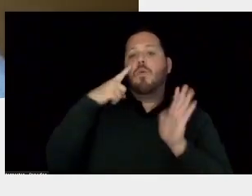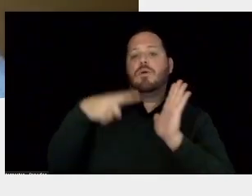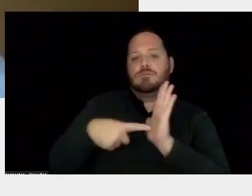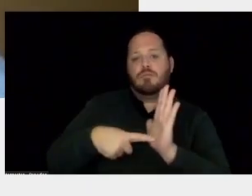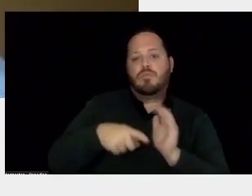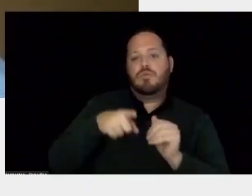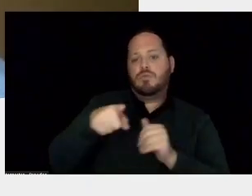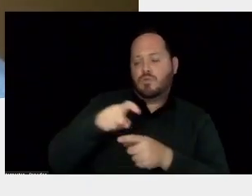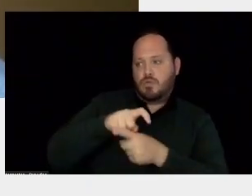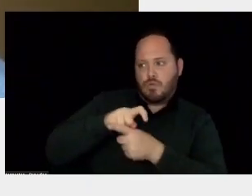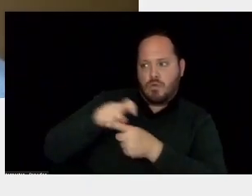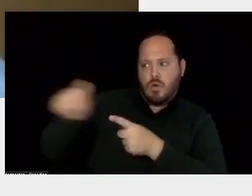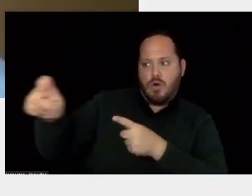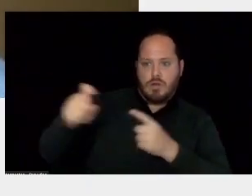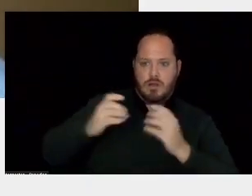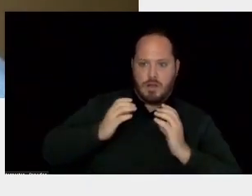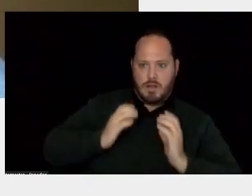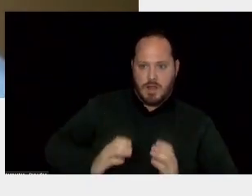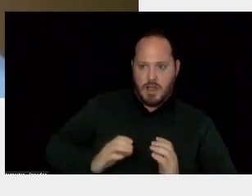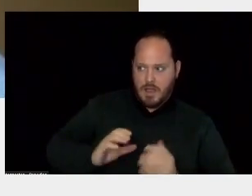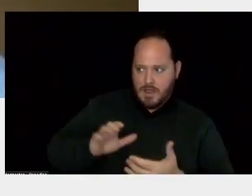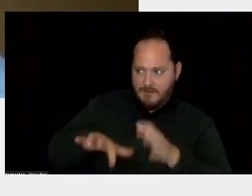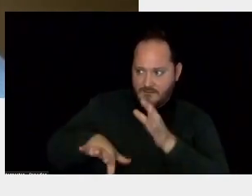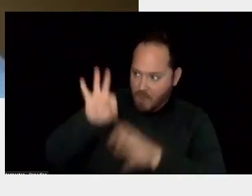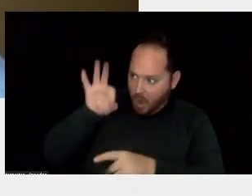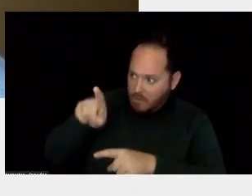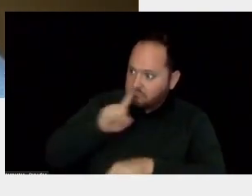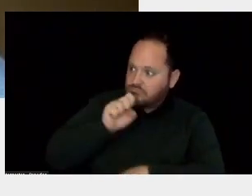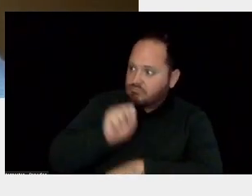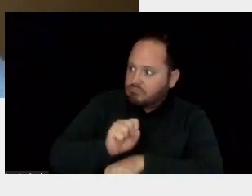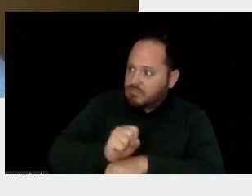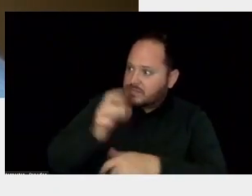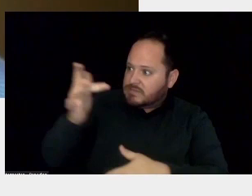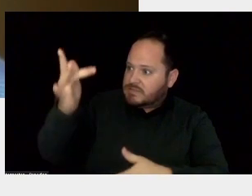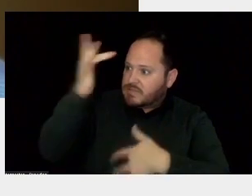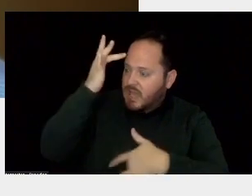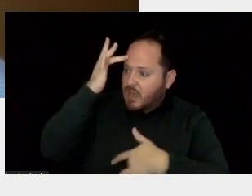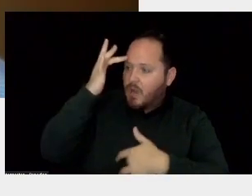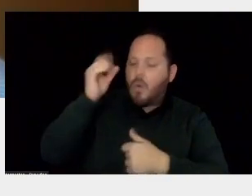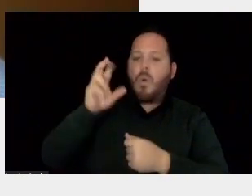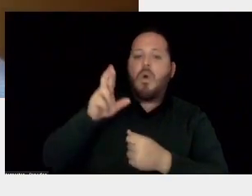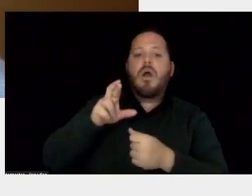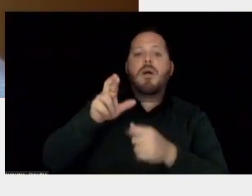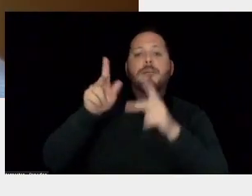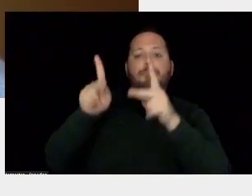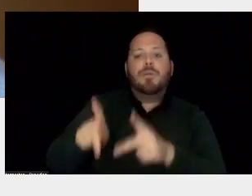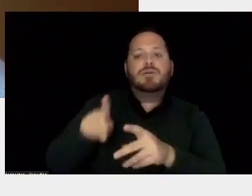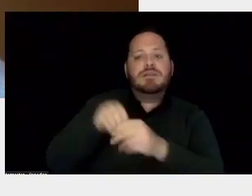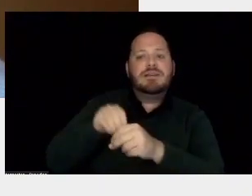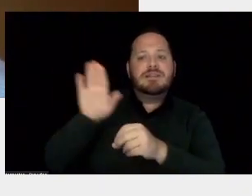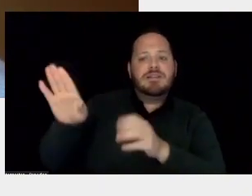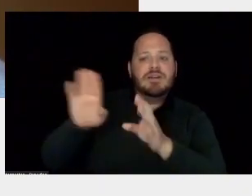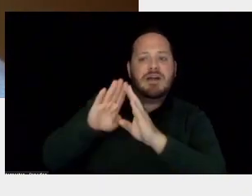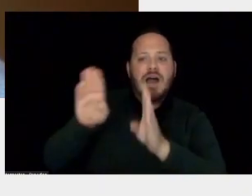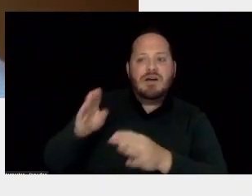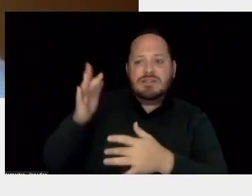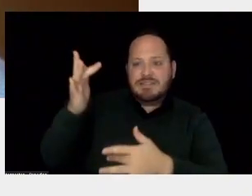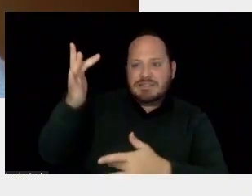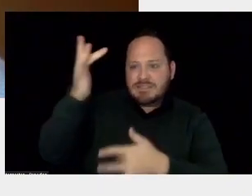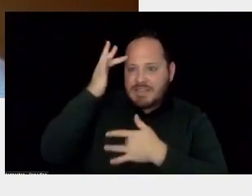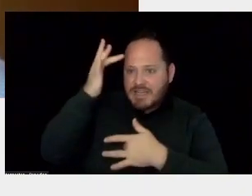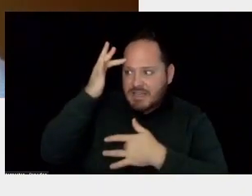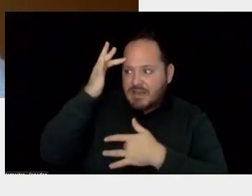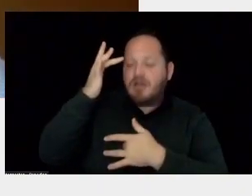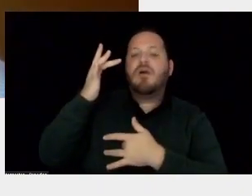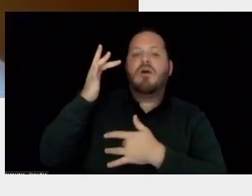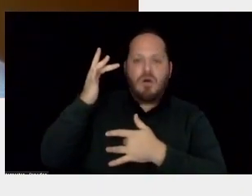of course, need to follow all the things we've gone through. But in addition, if you yourself are in one of the vulnerable populations for complications